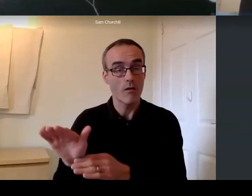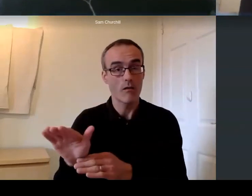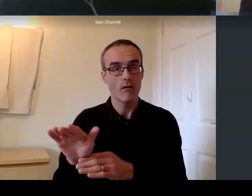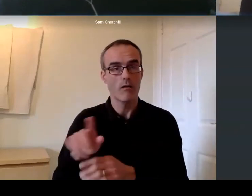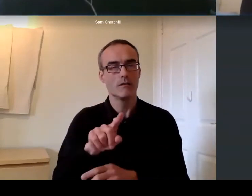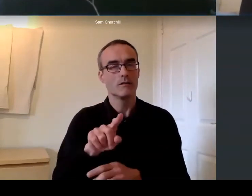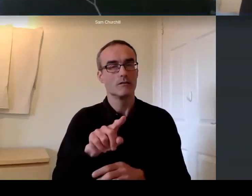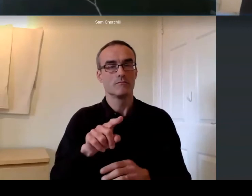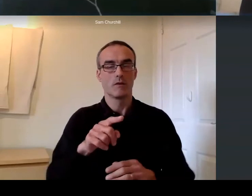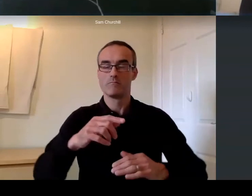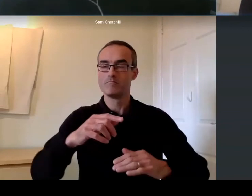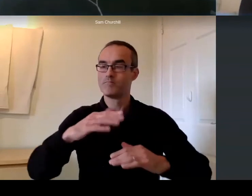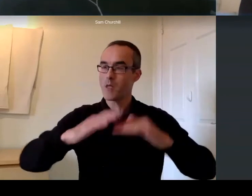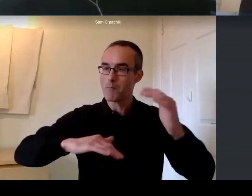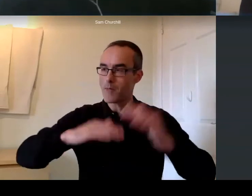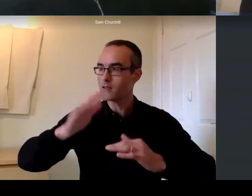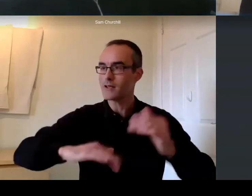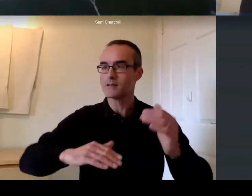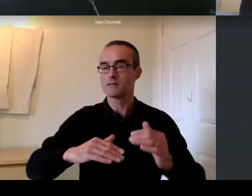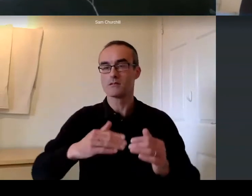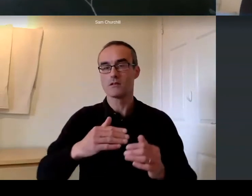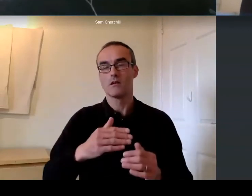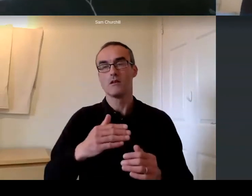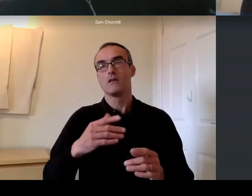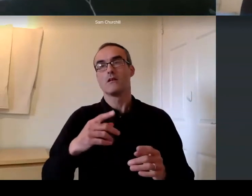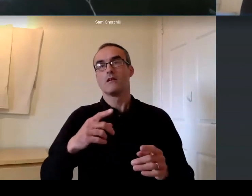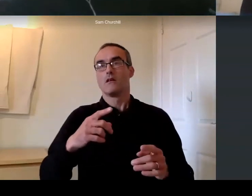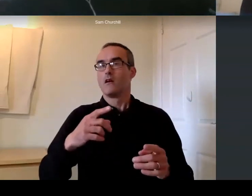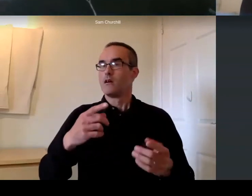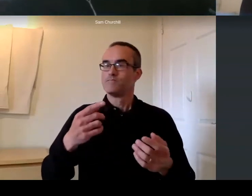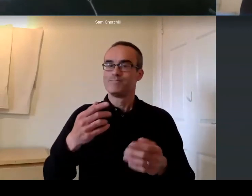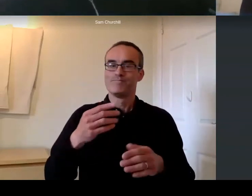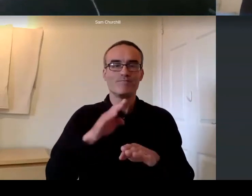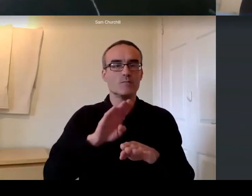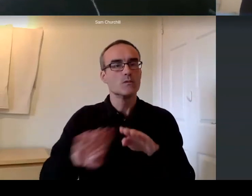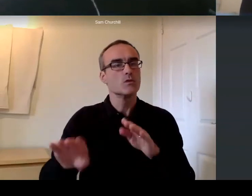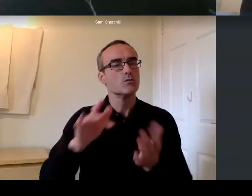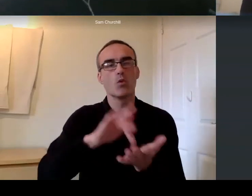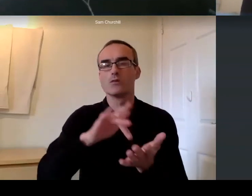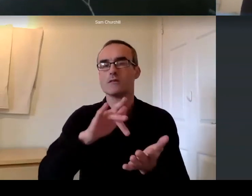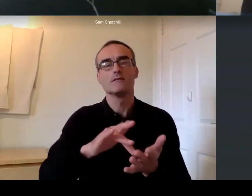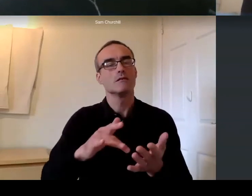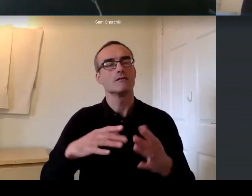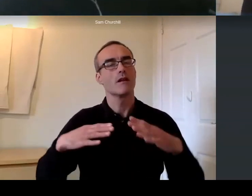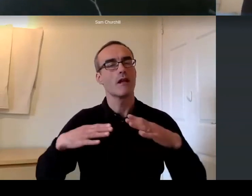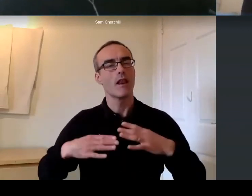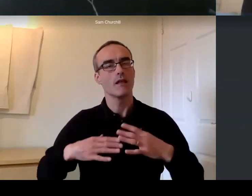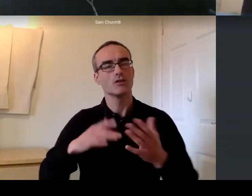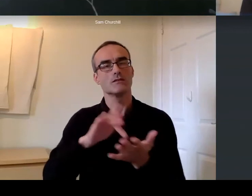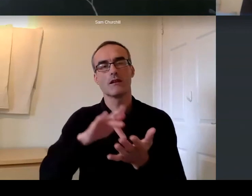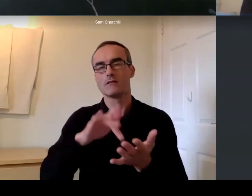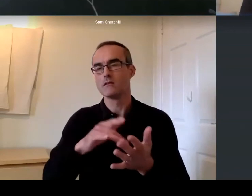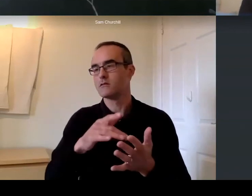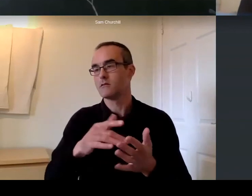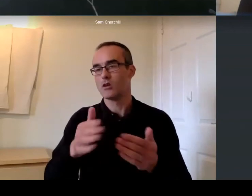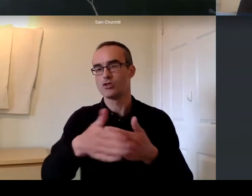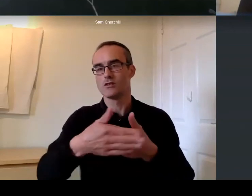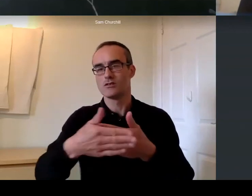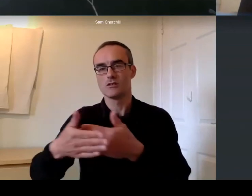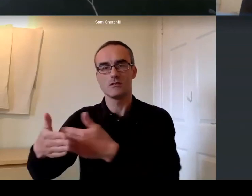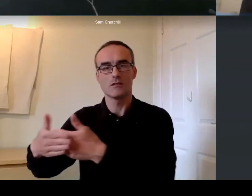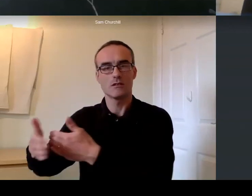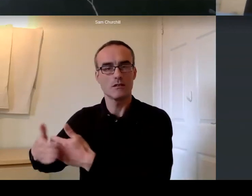the schools and the colleges. So we're having to hire, you know, private sector facilities, and we just can't afford it. And to continue that in the long run, I